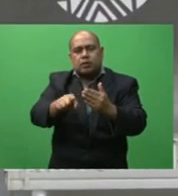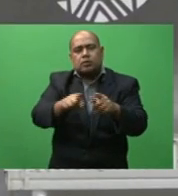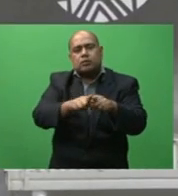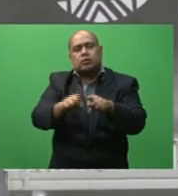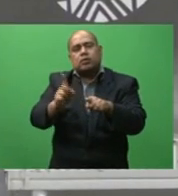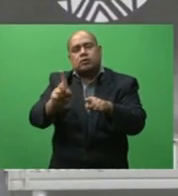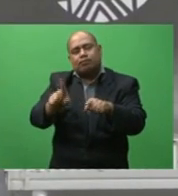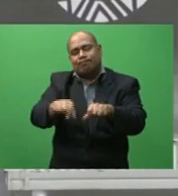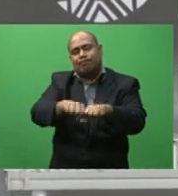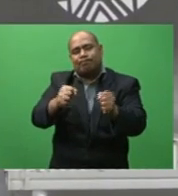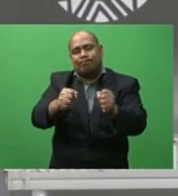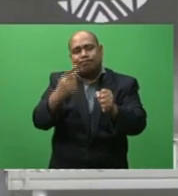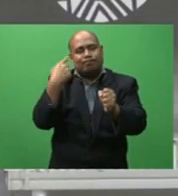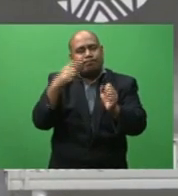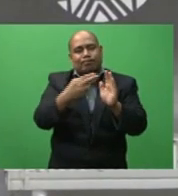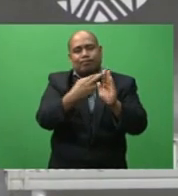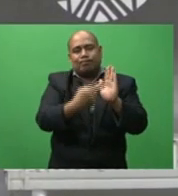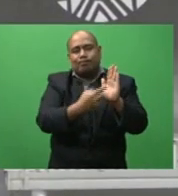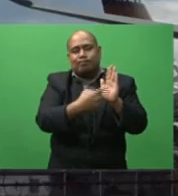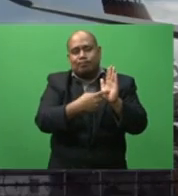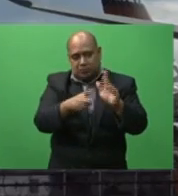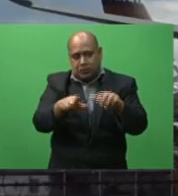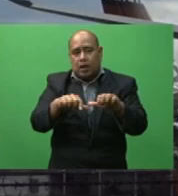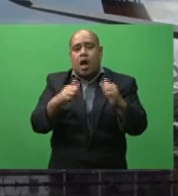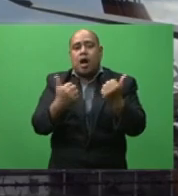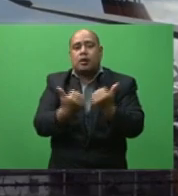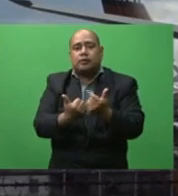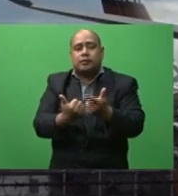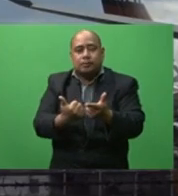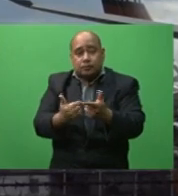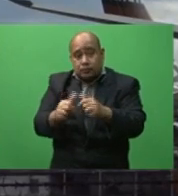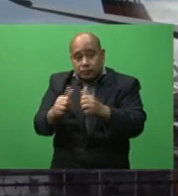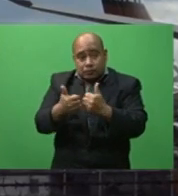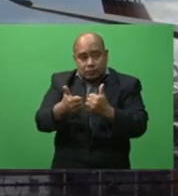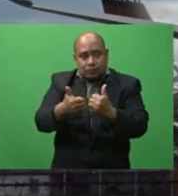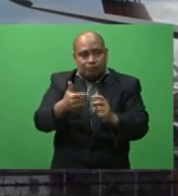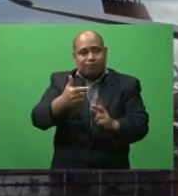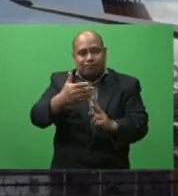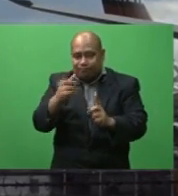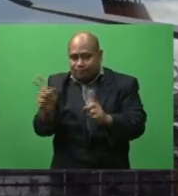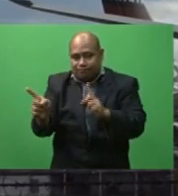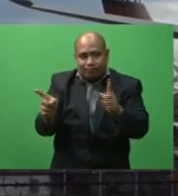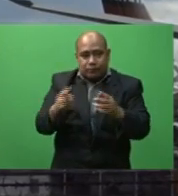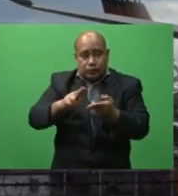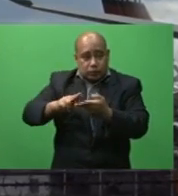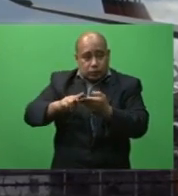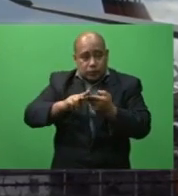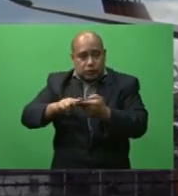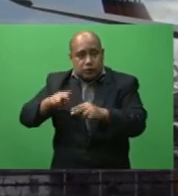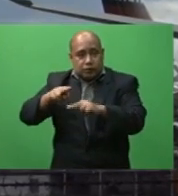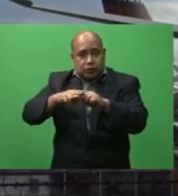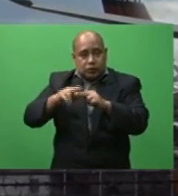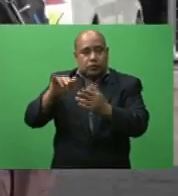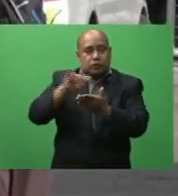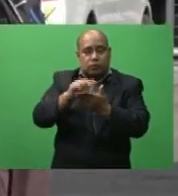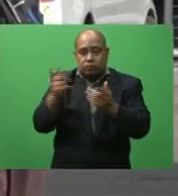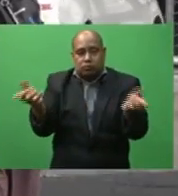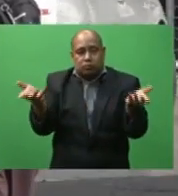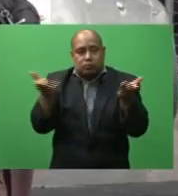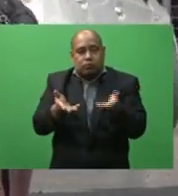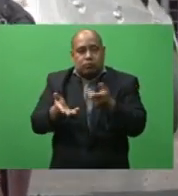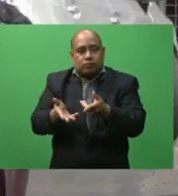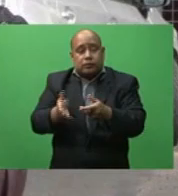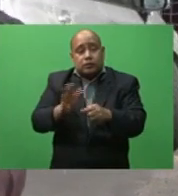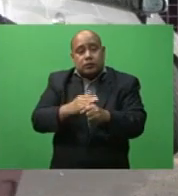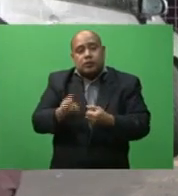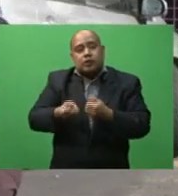Fiji Airways management. The collective agreement between Fiji Airways and the union required the airline to give 60 days notice